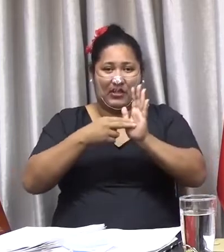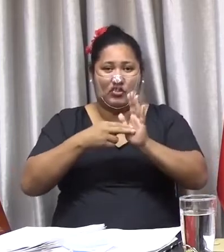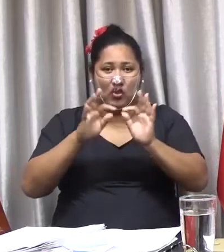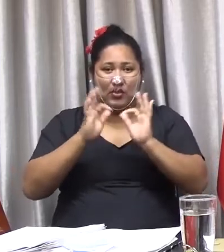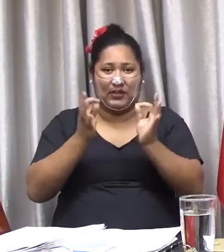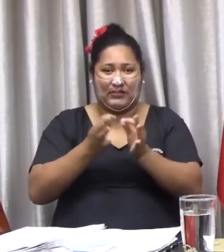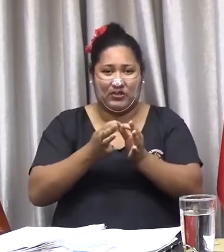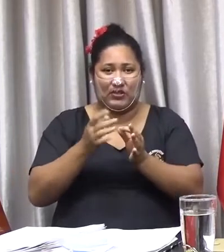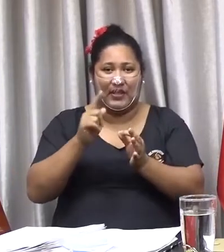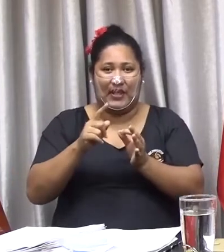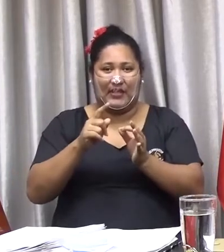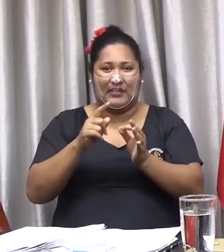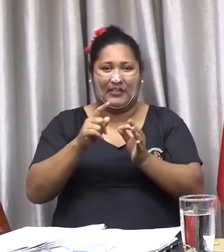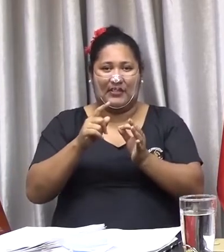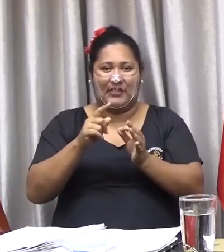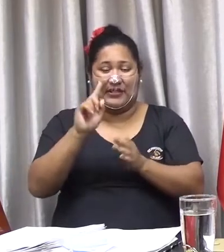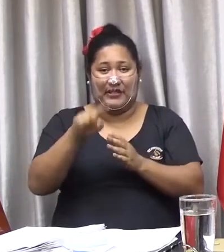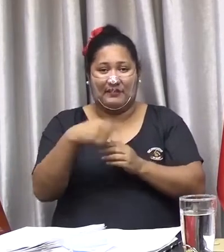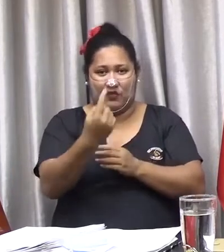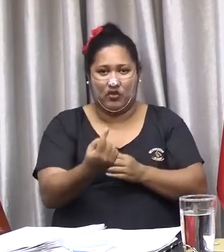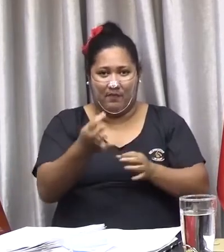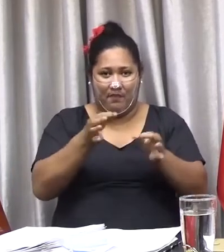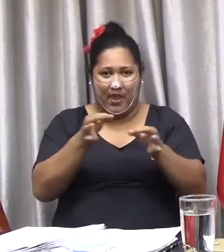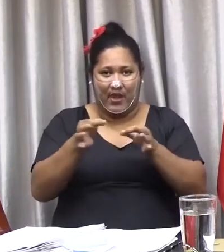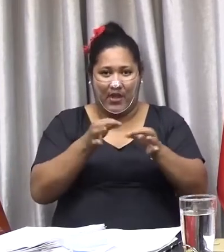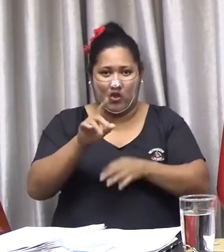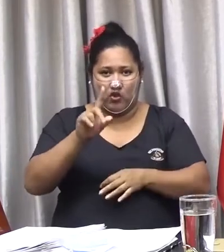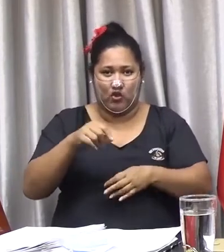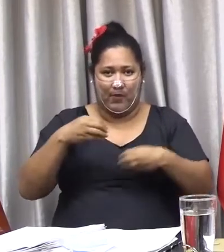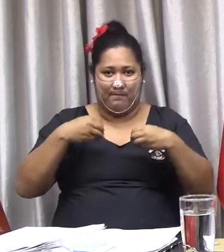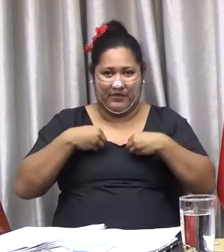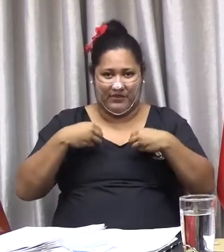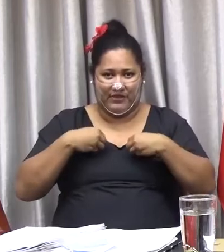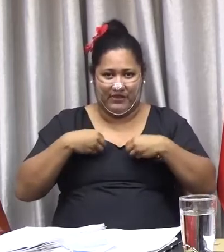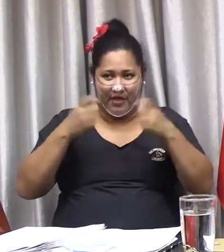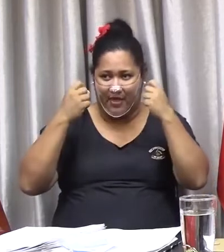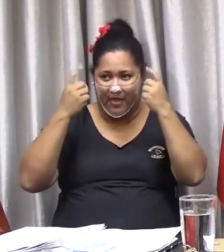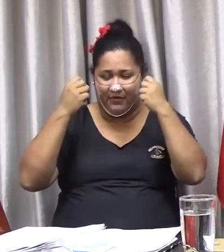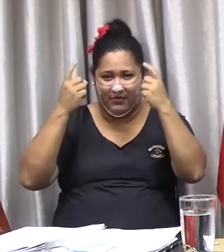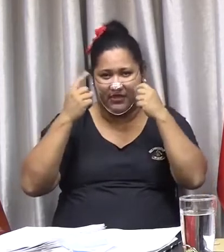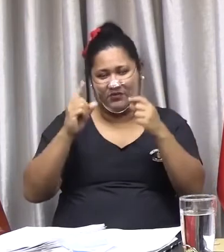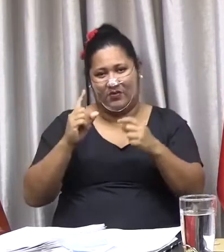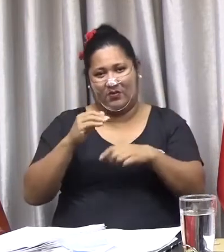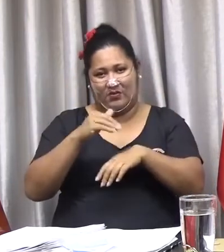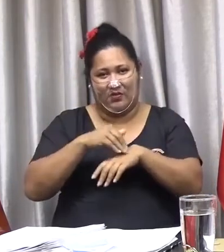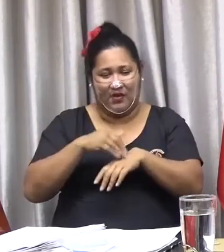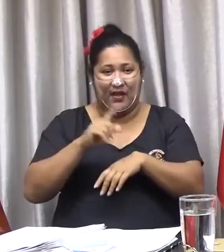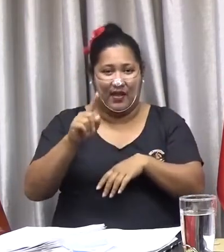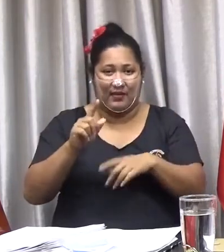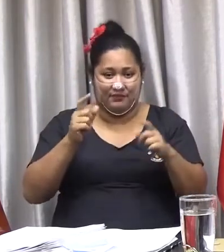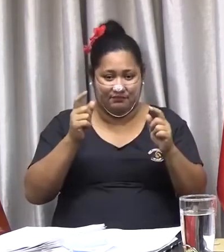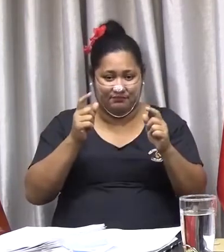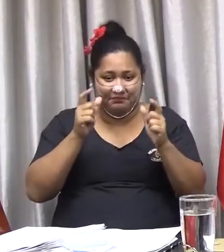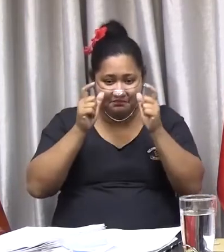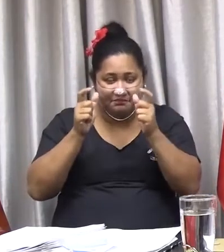organizational, and individual plans to do business, understand our own context, and assess